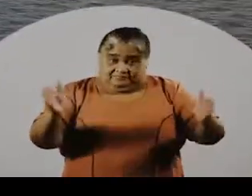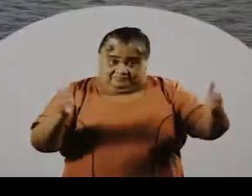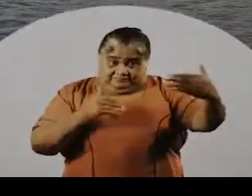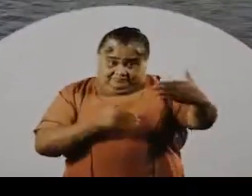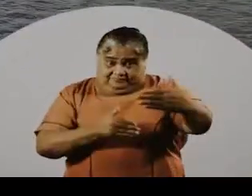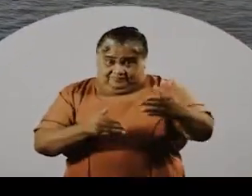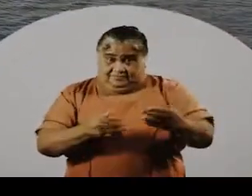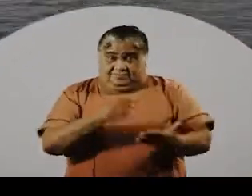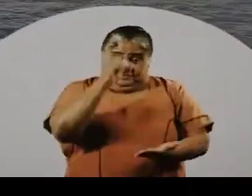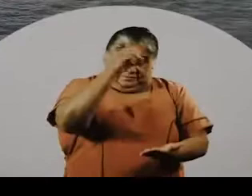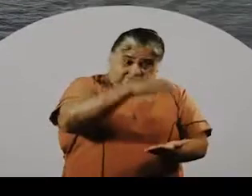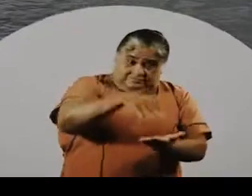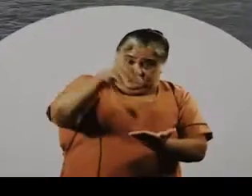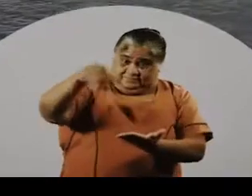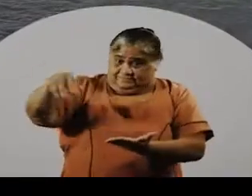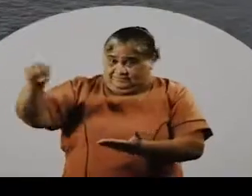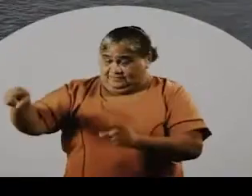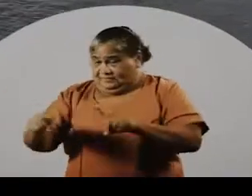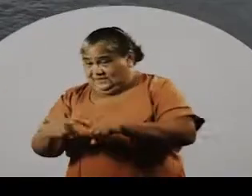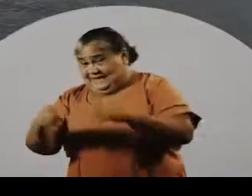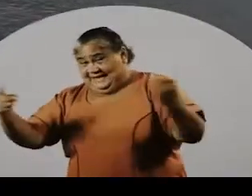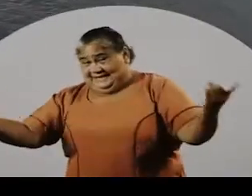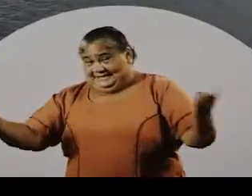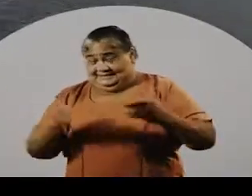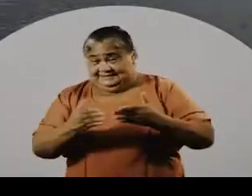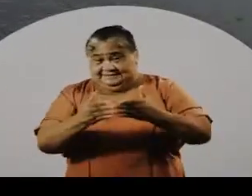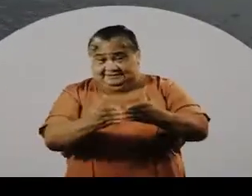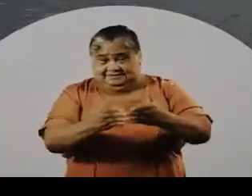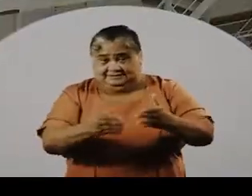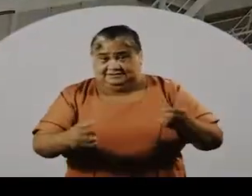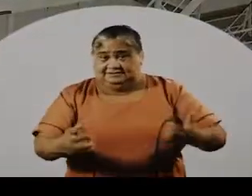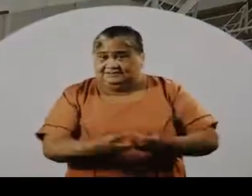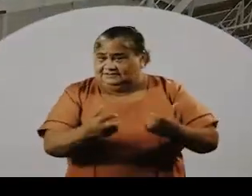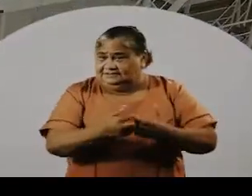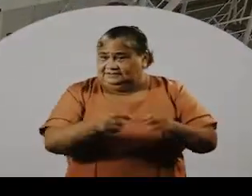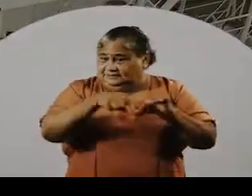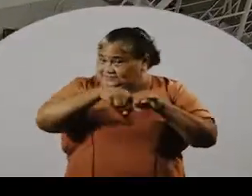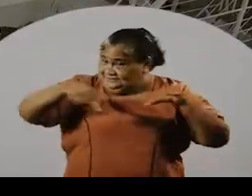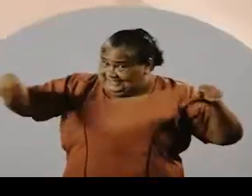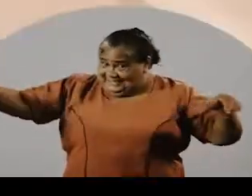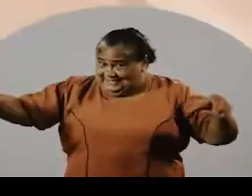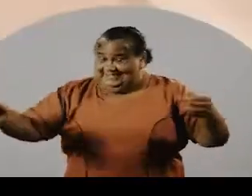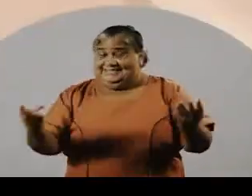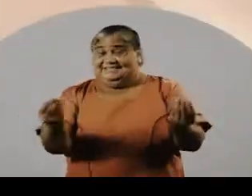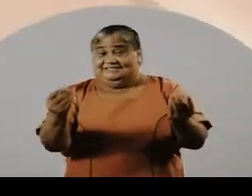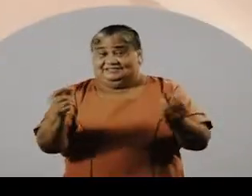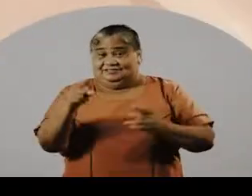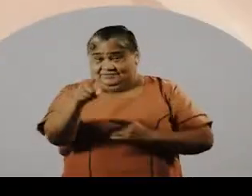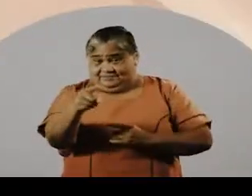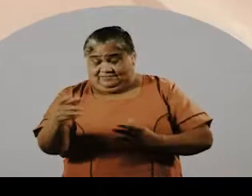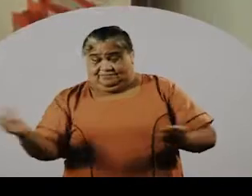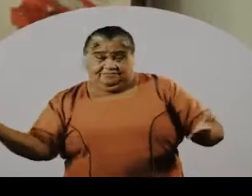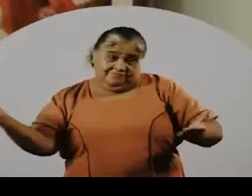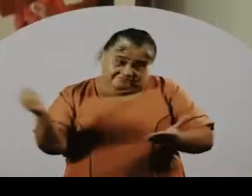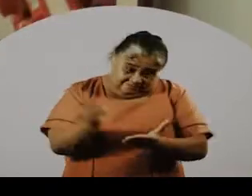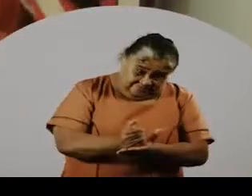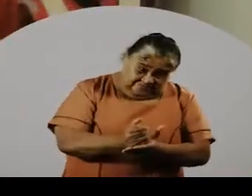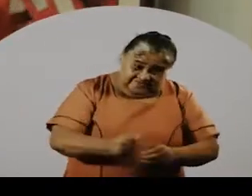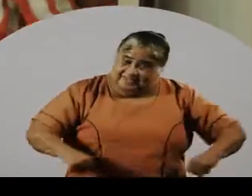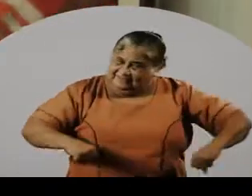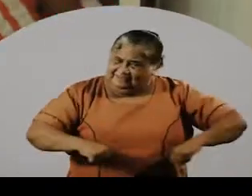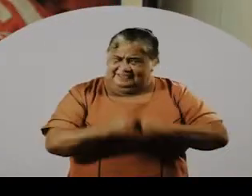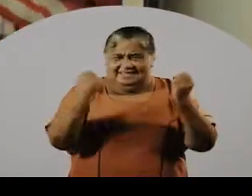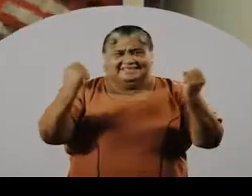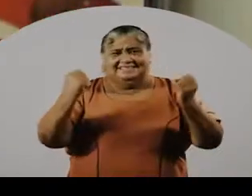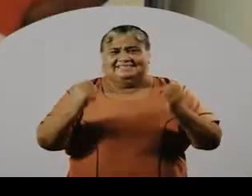tuina i vahenga e se eso le maa. Ai o le tele lava o loo i fafu ina i fai ofi hai o na maua. E aho o i teimi o fai lave fafu se. E